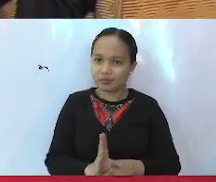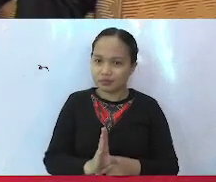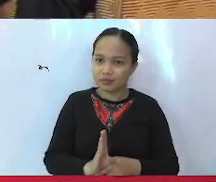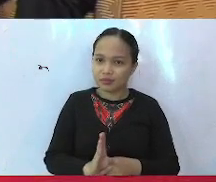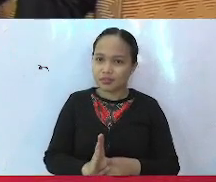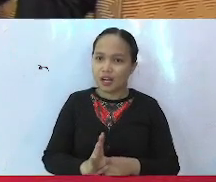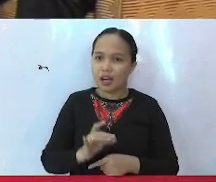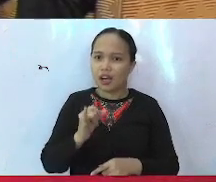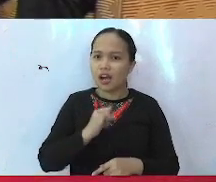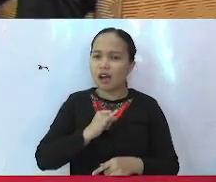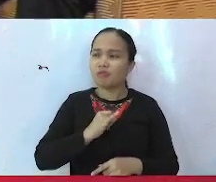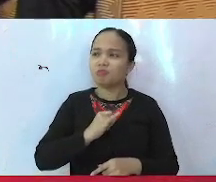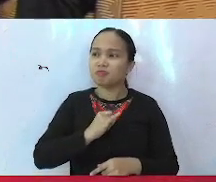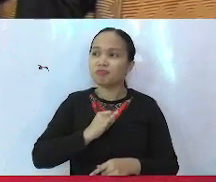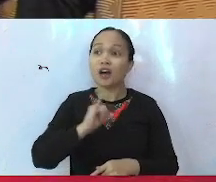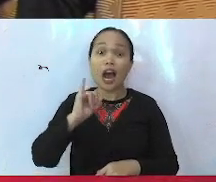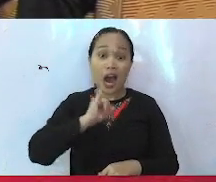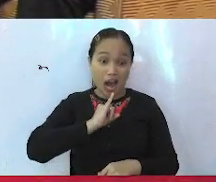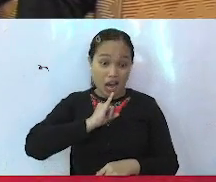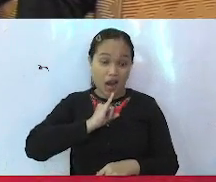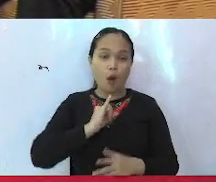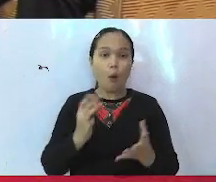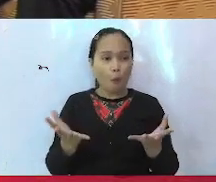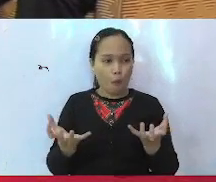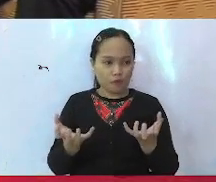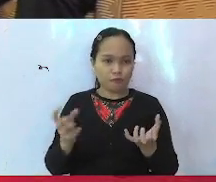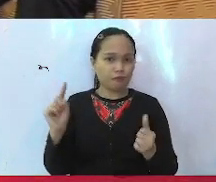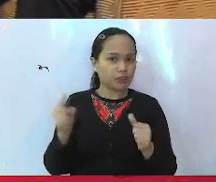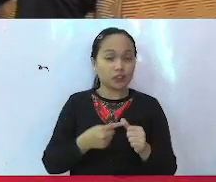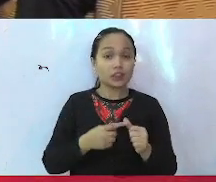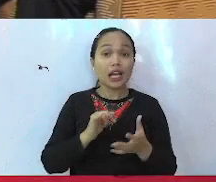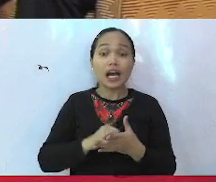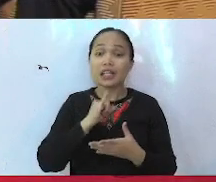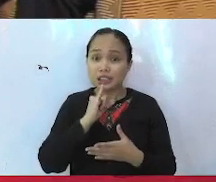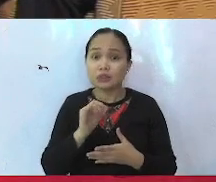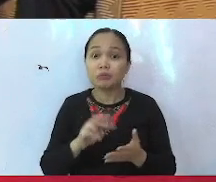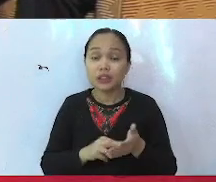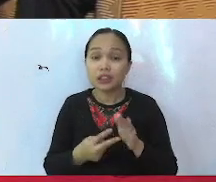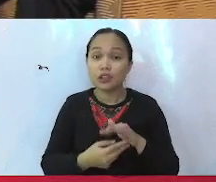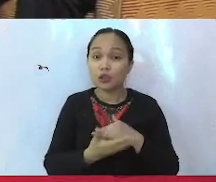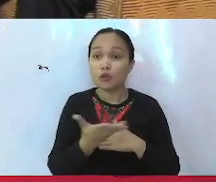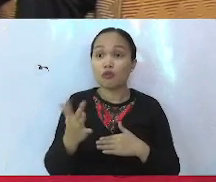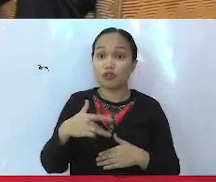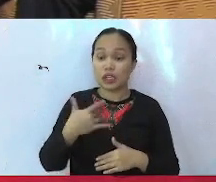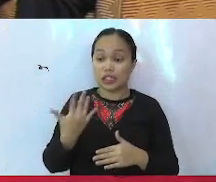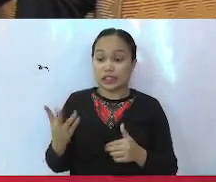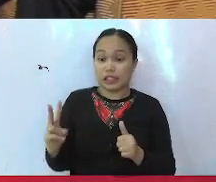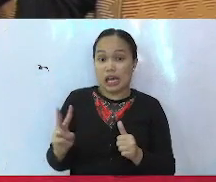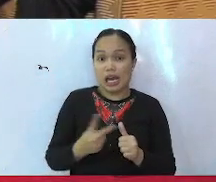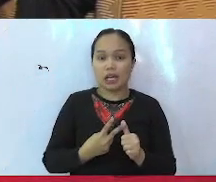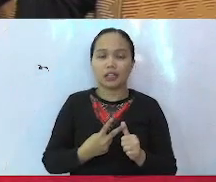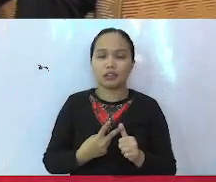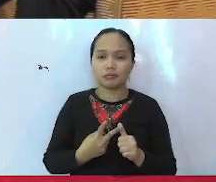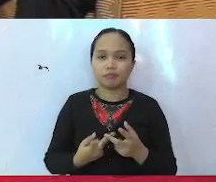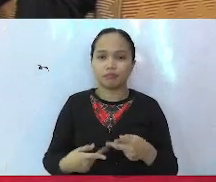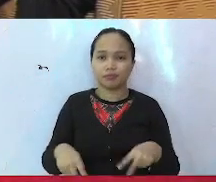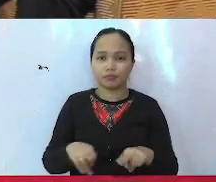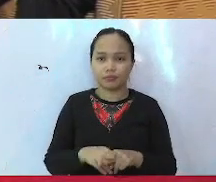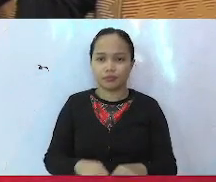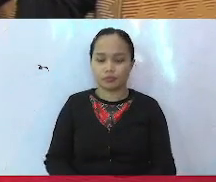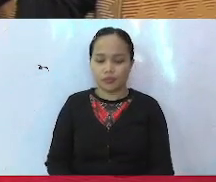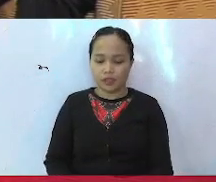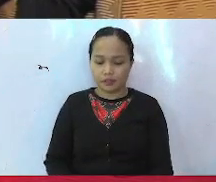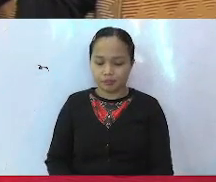What I want comes first. Yeah. That's it. That's exactly. The secondary position. Yeah. All right. So that's what I believe Pastor Gil's talking